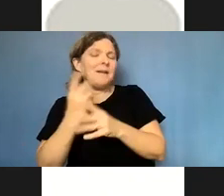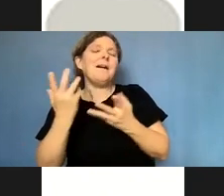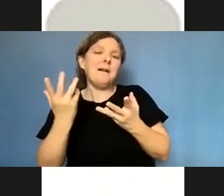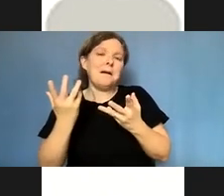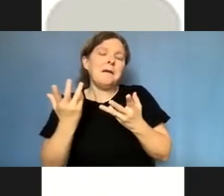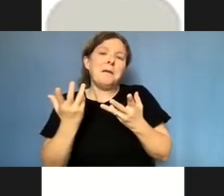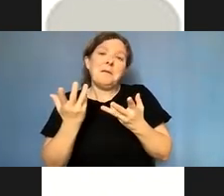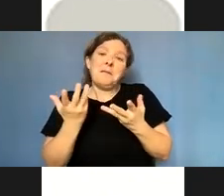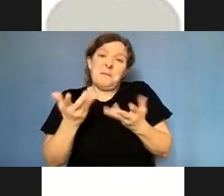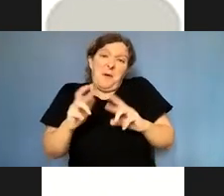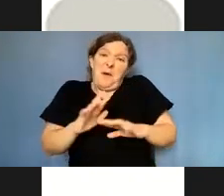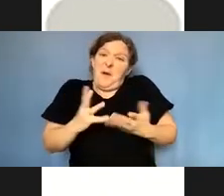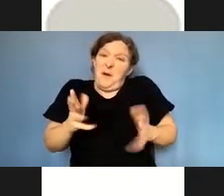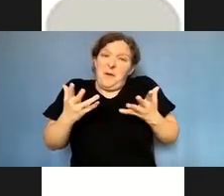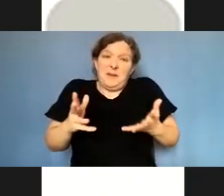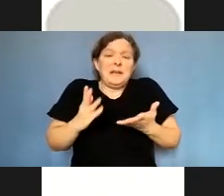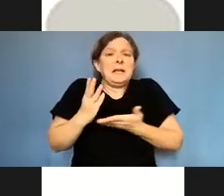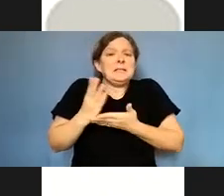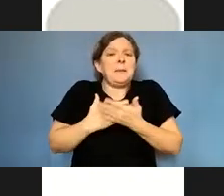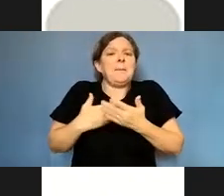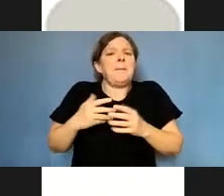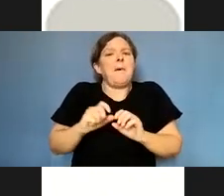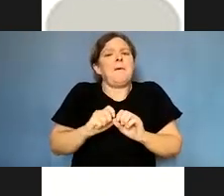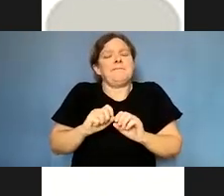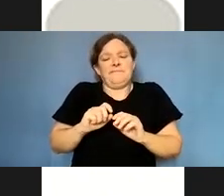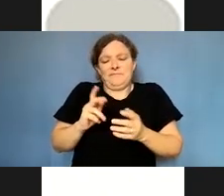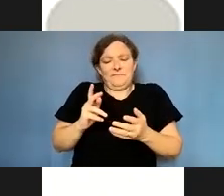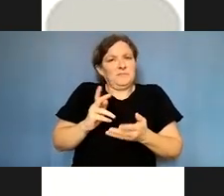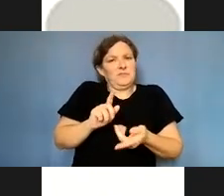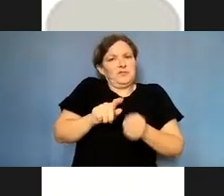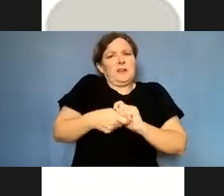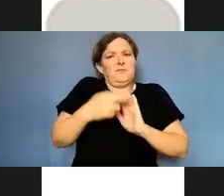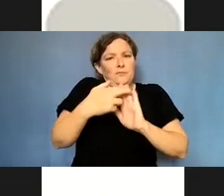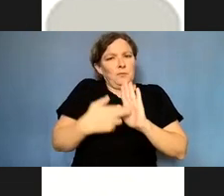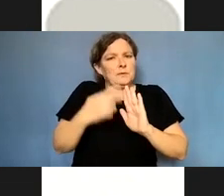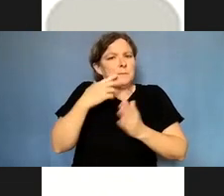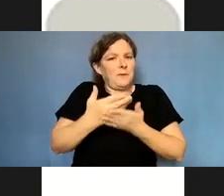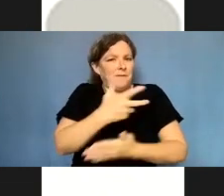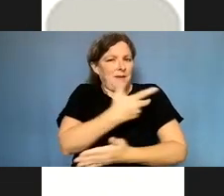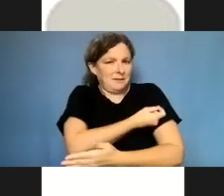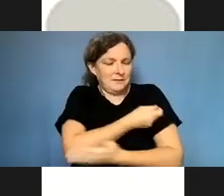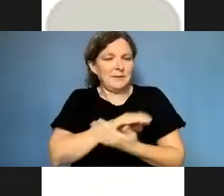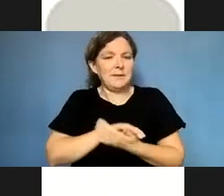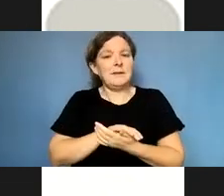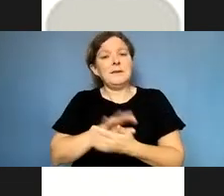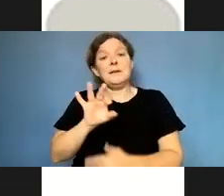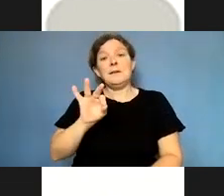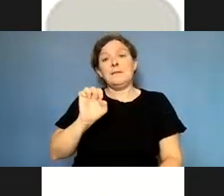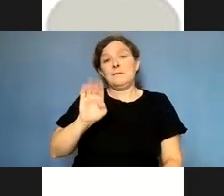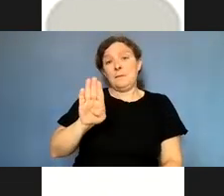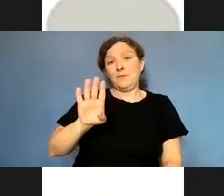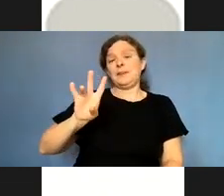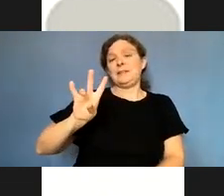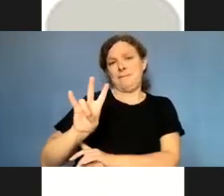could already start to see some of that lifting of proof of vaccination requirements in some spaces. And then February 7th, it will be added,